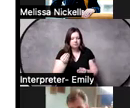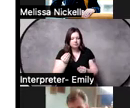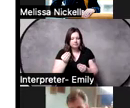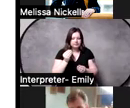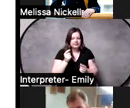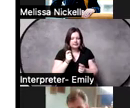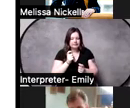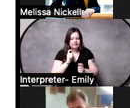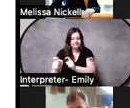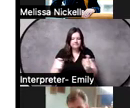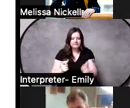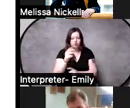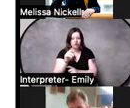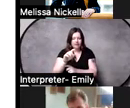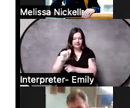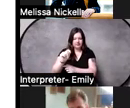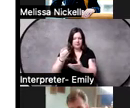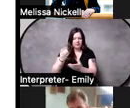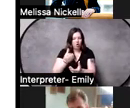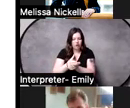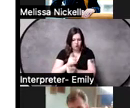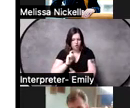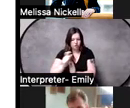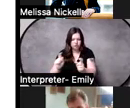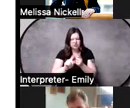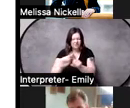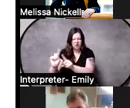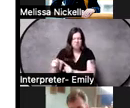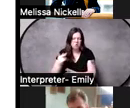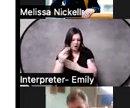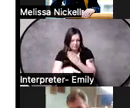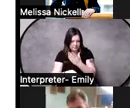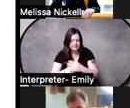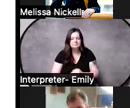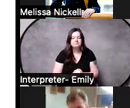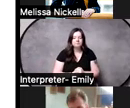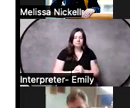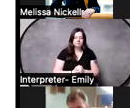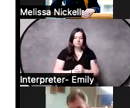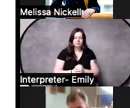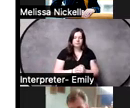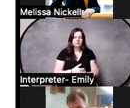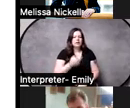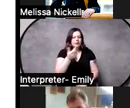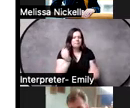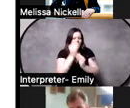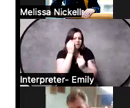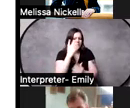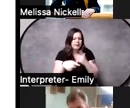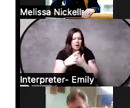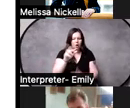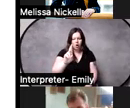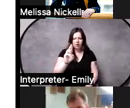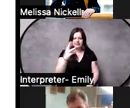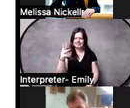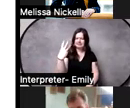different institutes. So just a little bit more about the R16 grants. Any research area